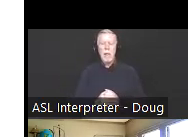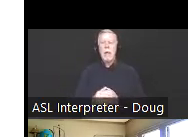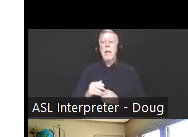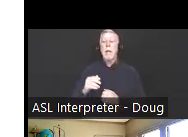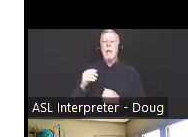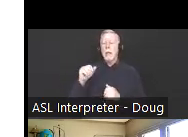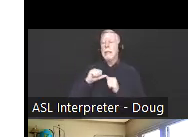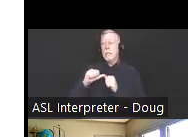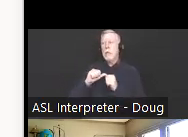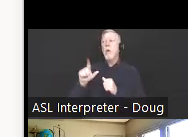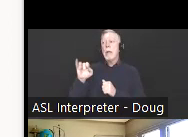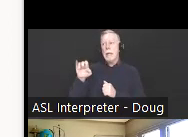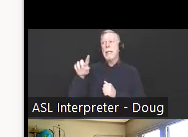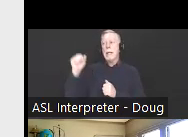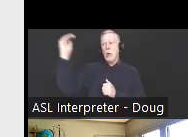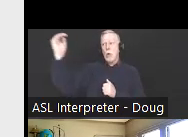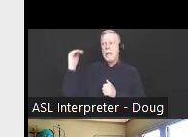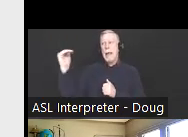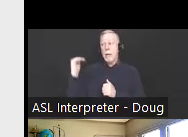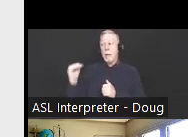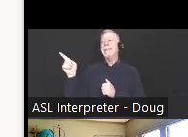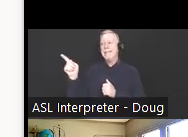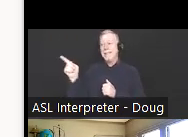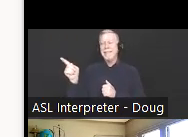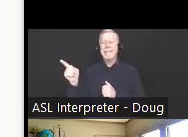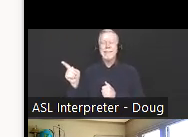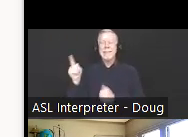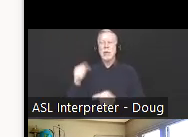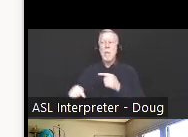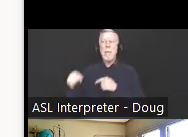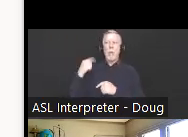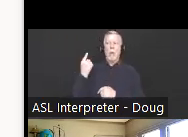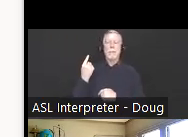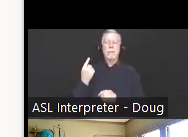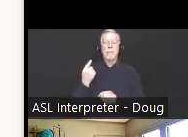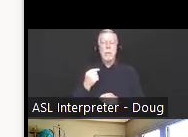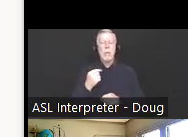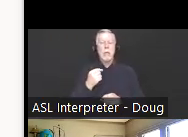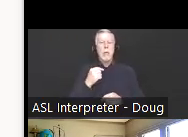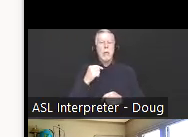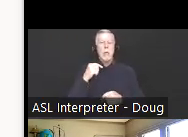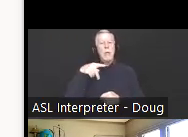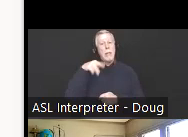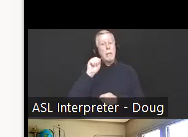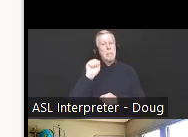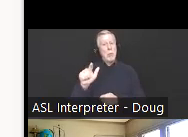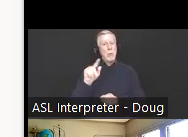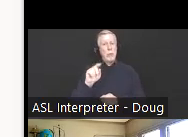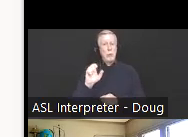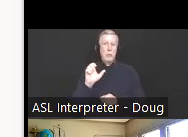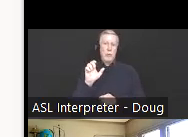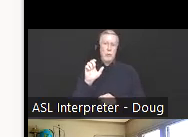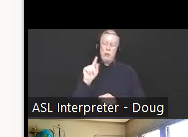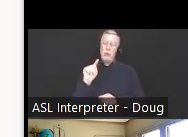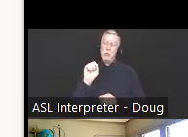keep going because I want to get to the, okay, back one. So in Paul's toolkit, this is